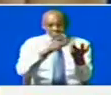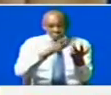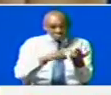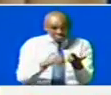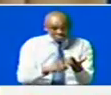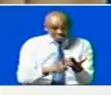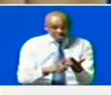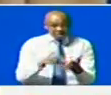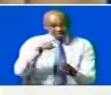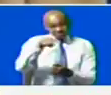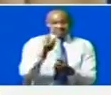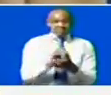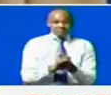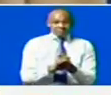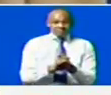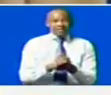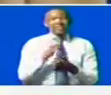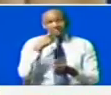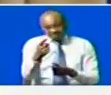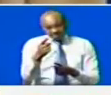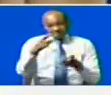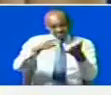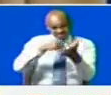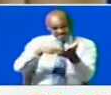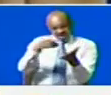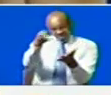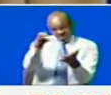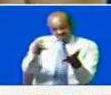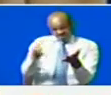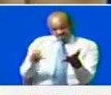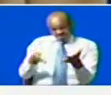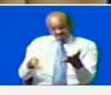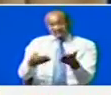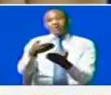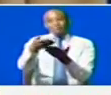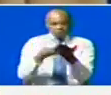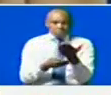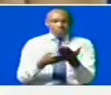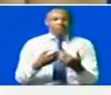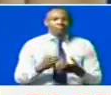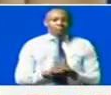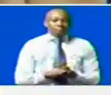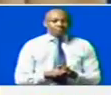but they cited irregularities in the forms.